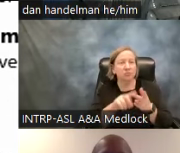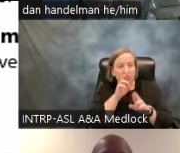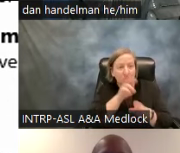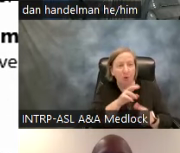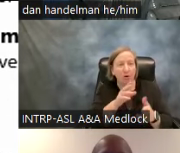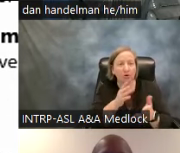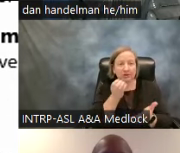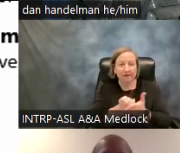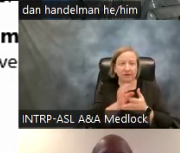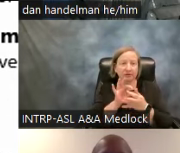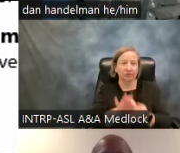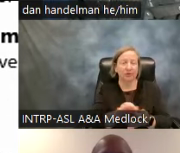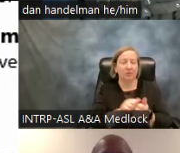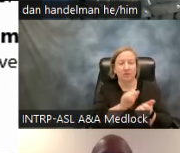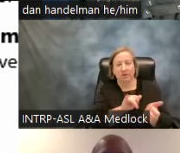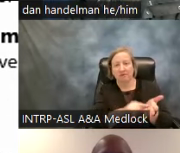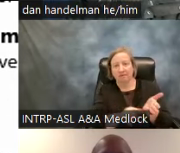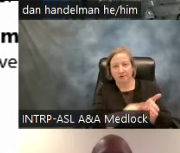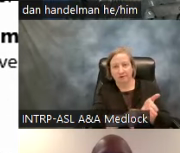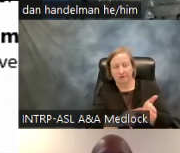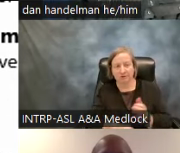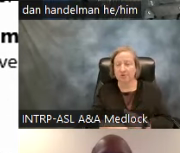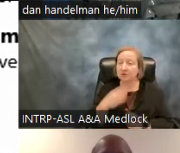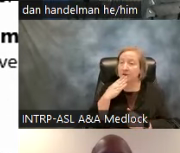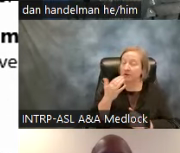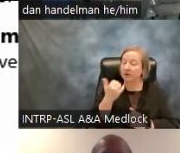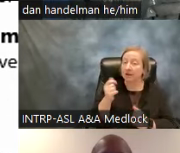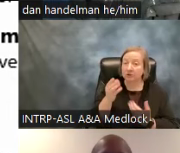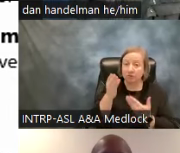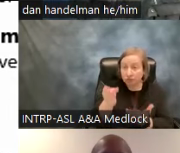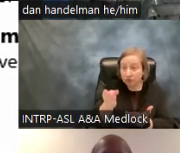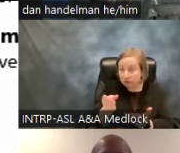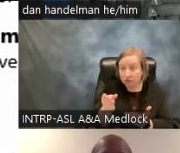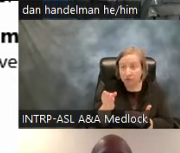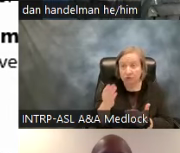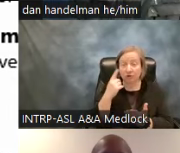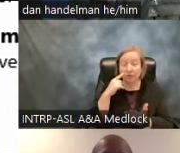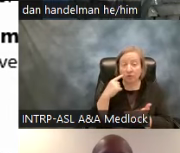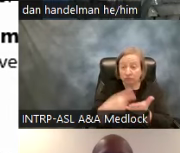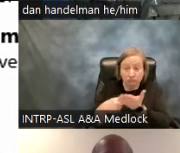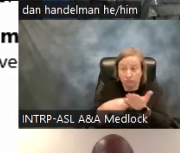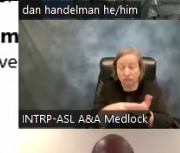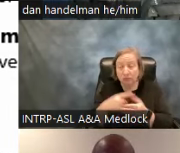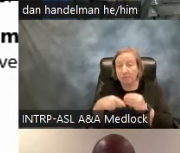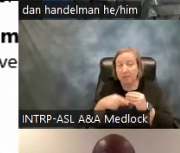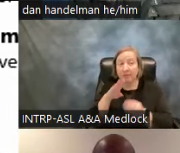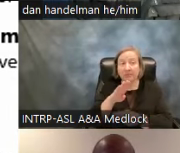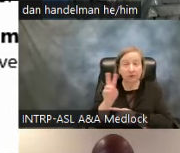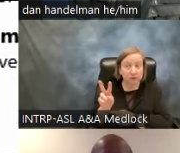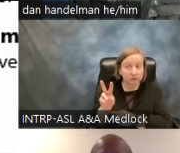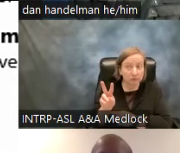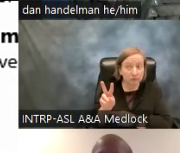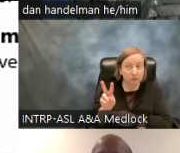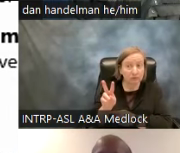Thank you, Co-Chair Dan. Are there any suggestions or discussion about B2?